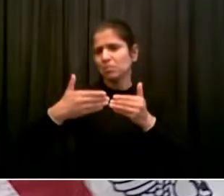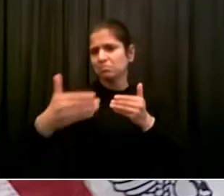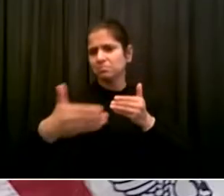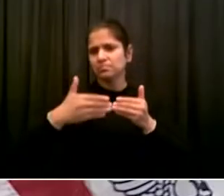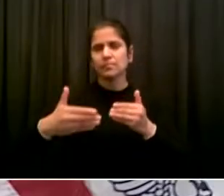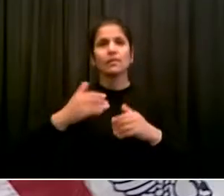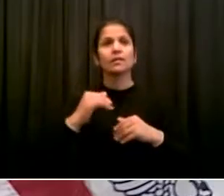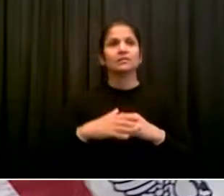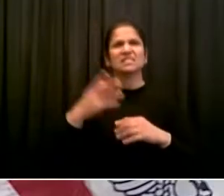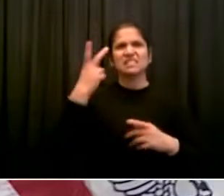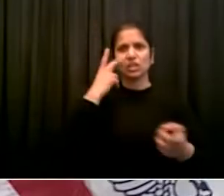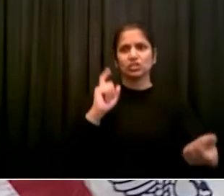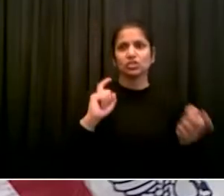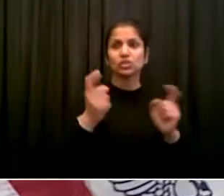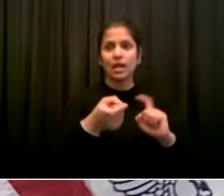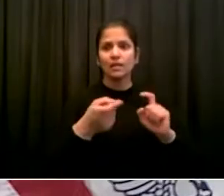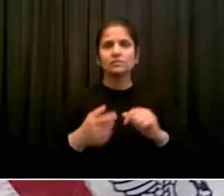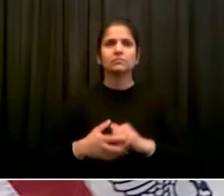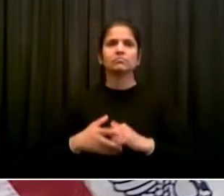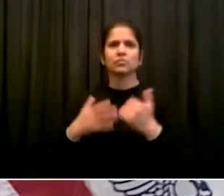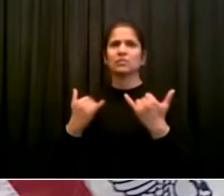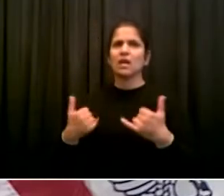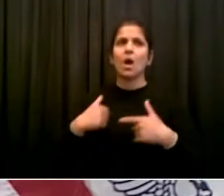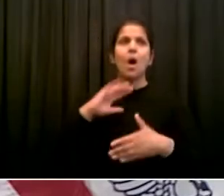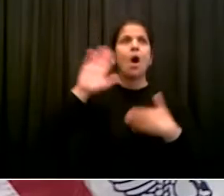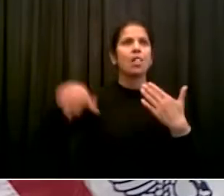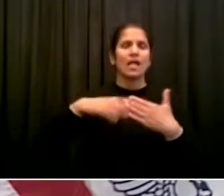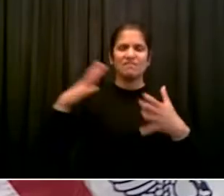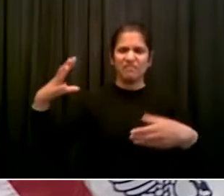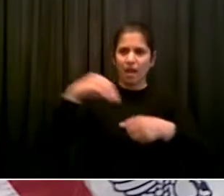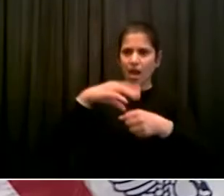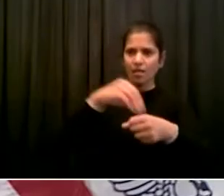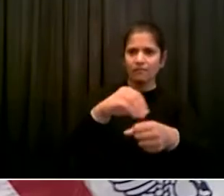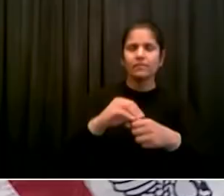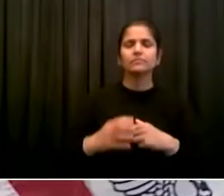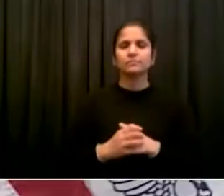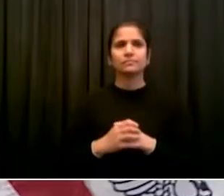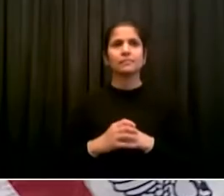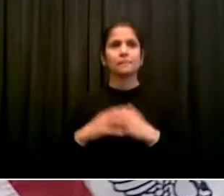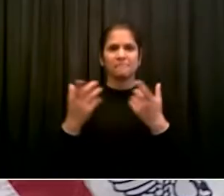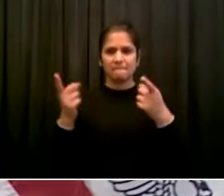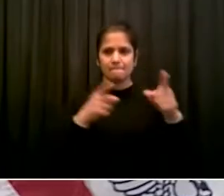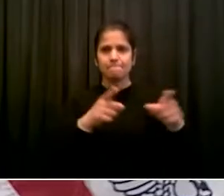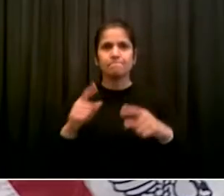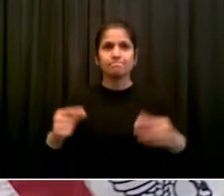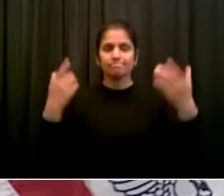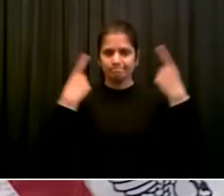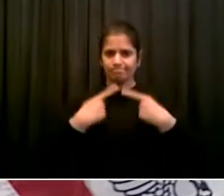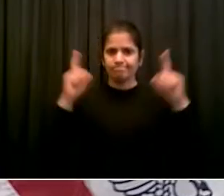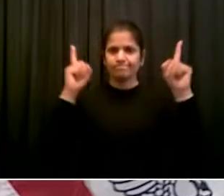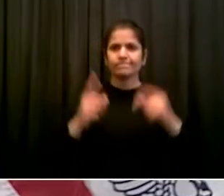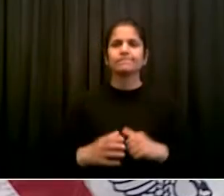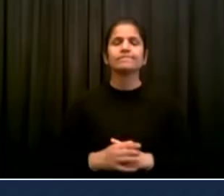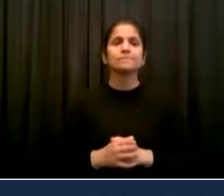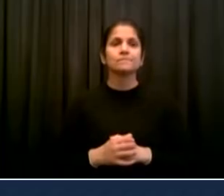everyone involved in making it come to life. Okay, I'm just going to go over our daily indicators.